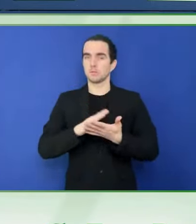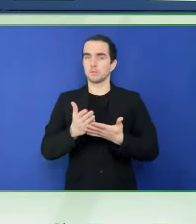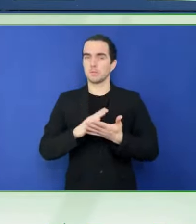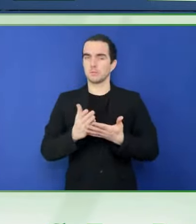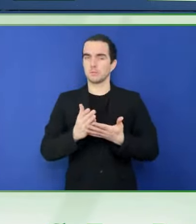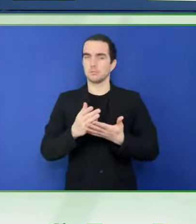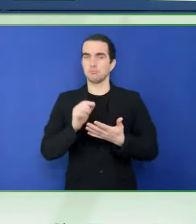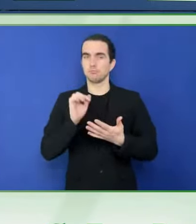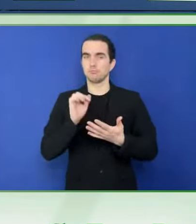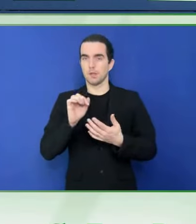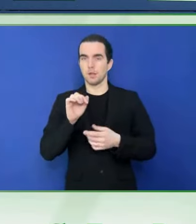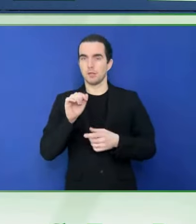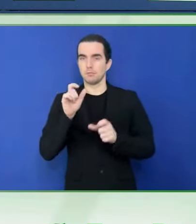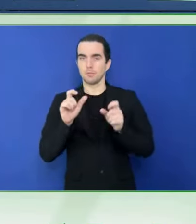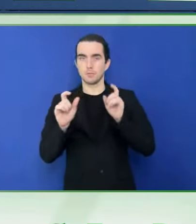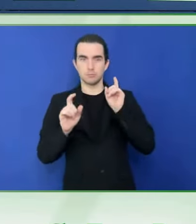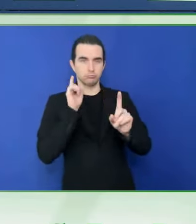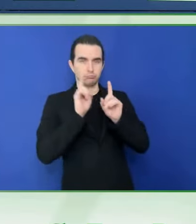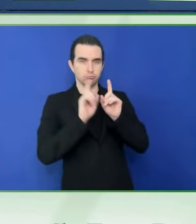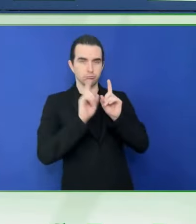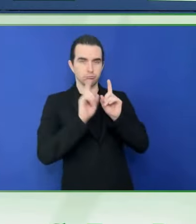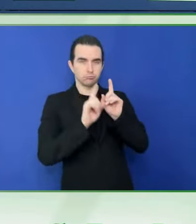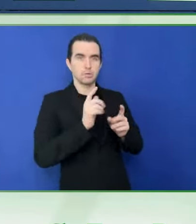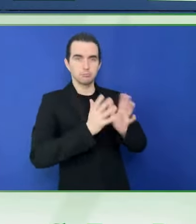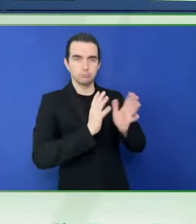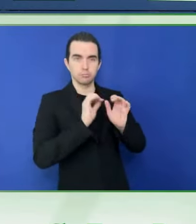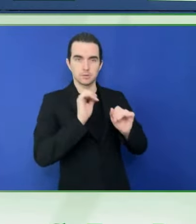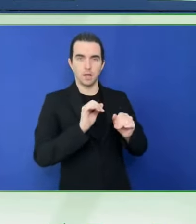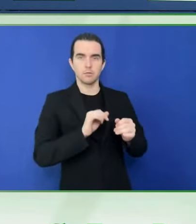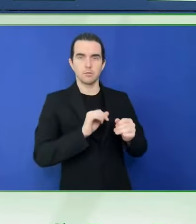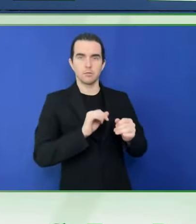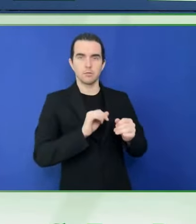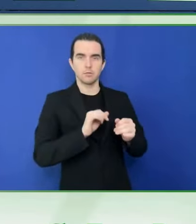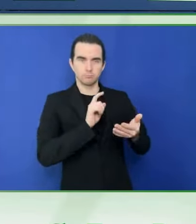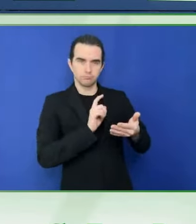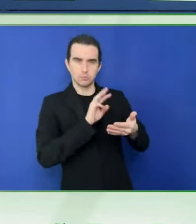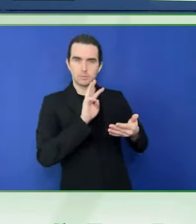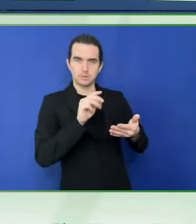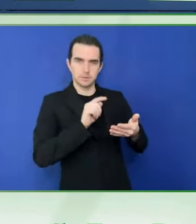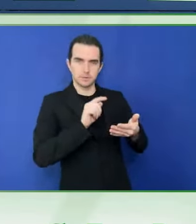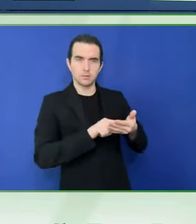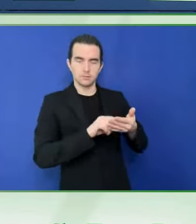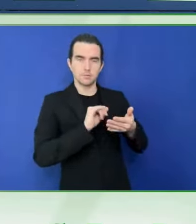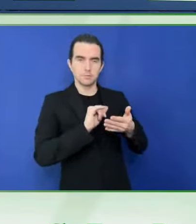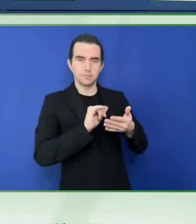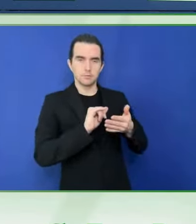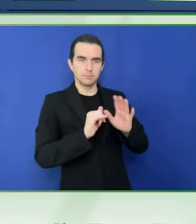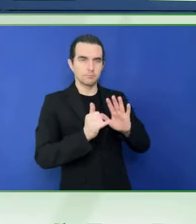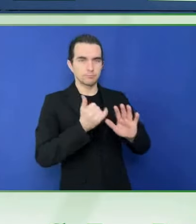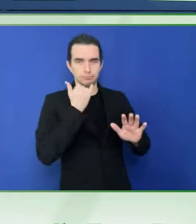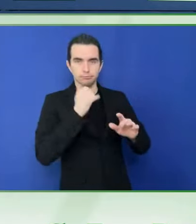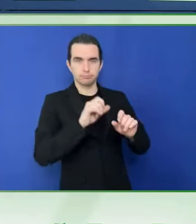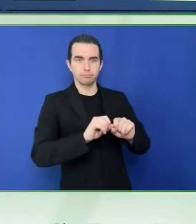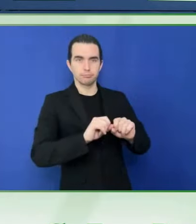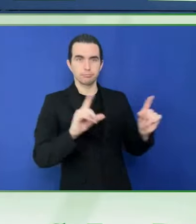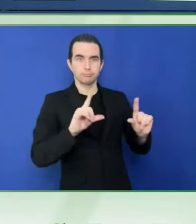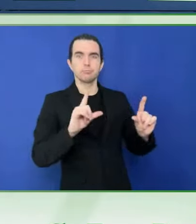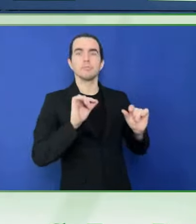available also on our trains. So every train crew member has a tablet where there is an app